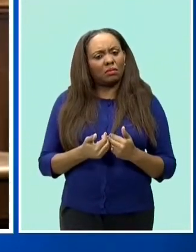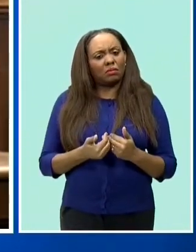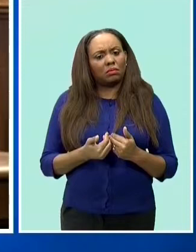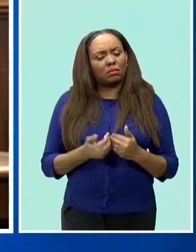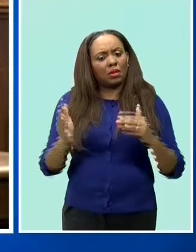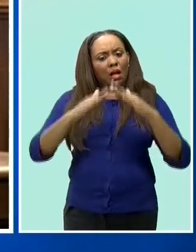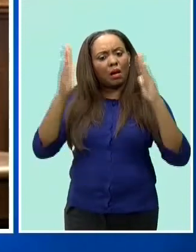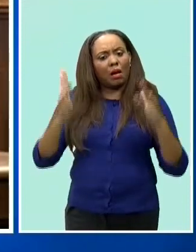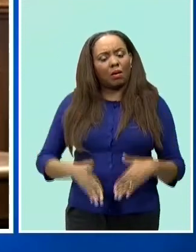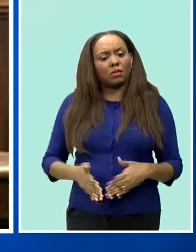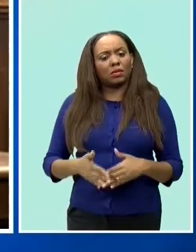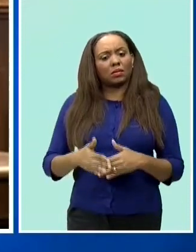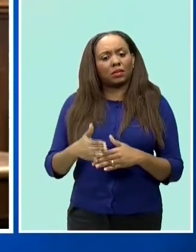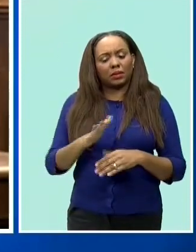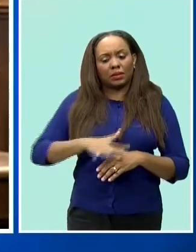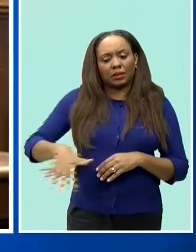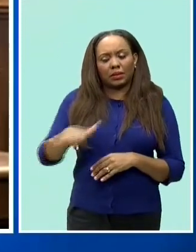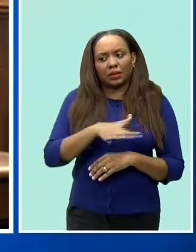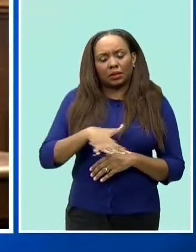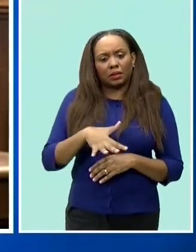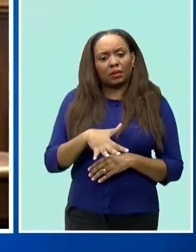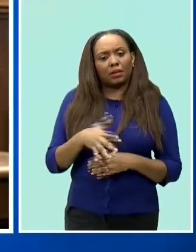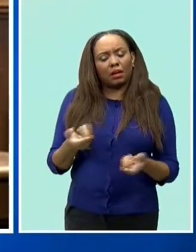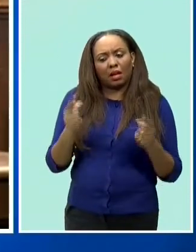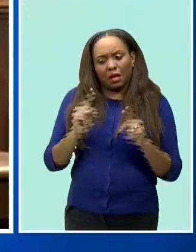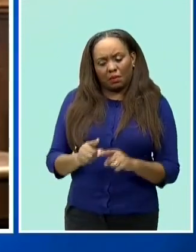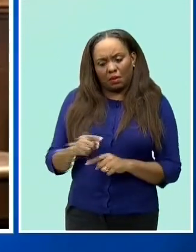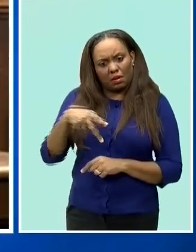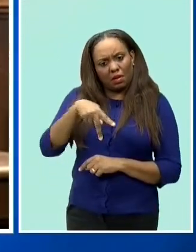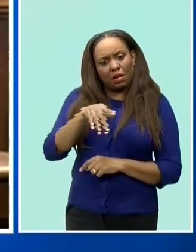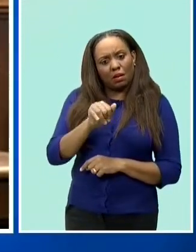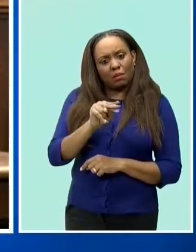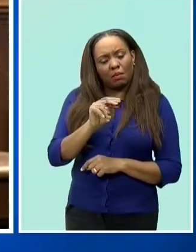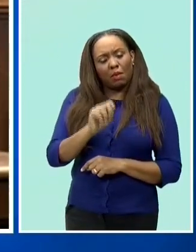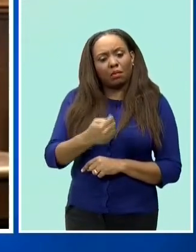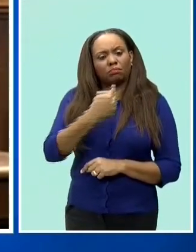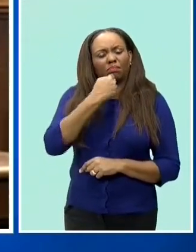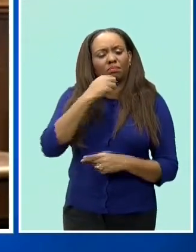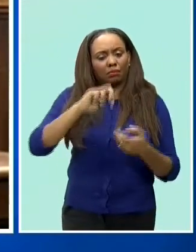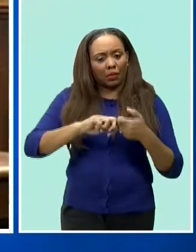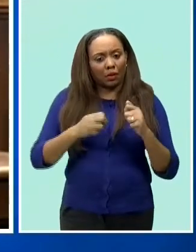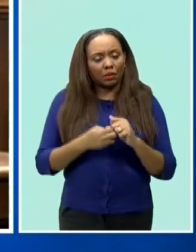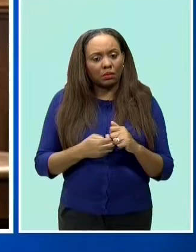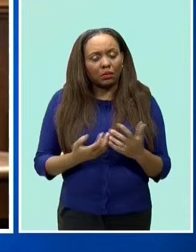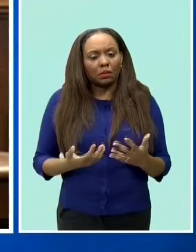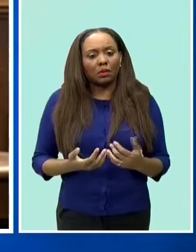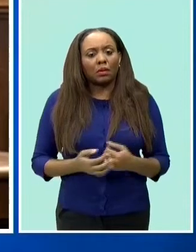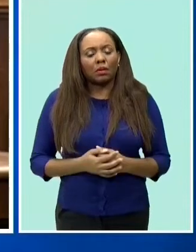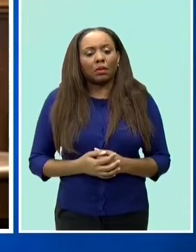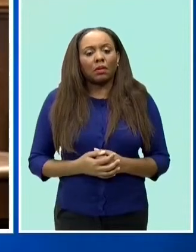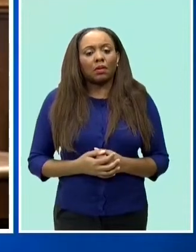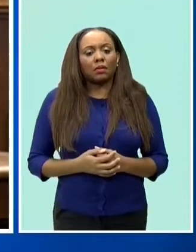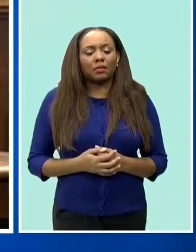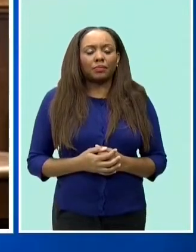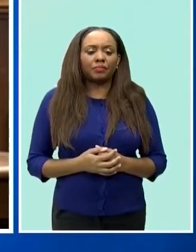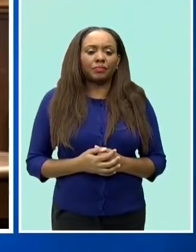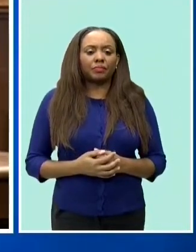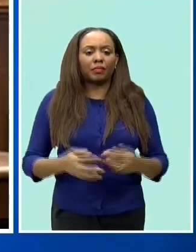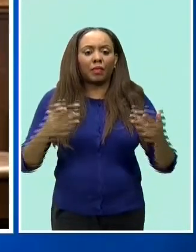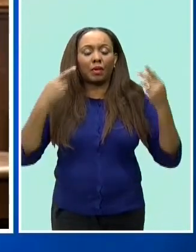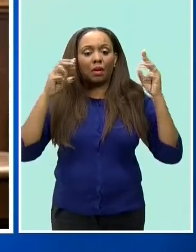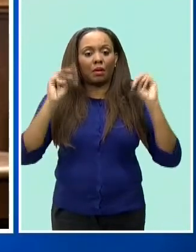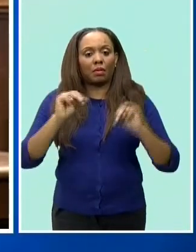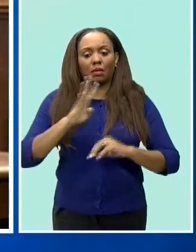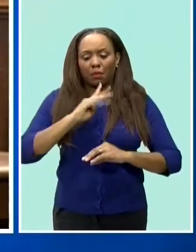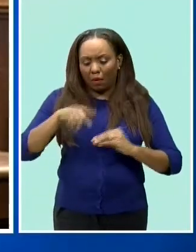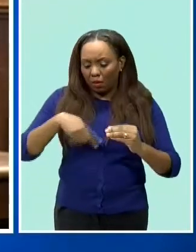estates. As I said, the housing Pine is a very serious problem. The Prime Minister spoke about the planning